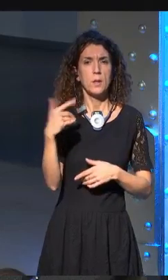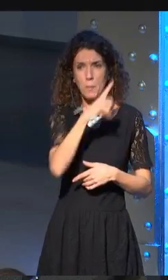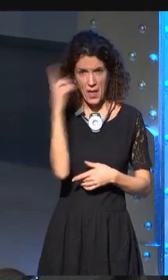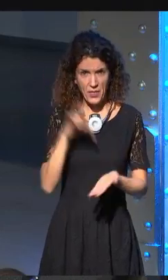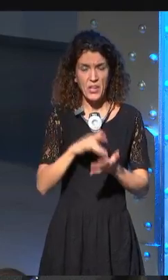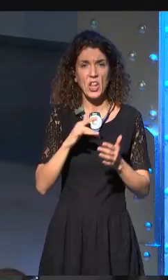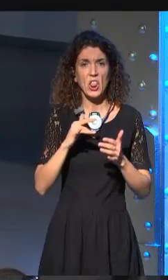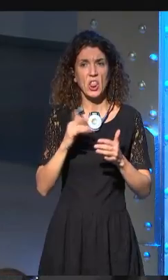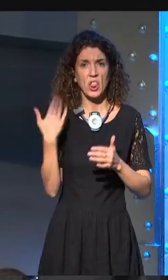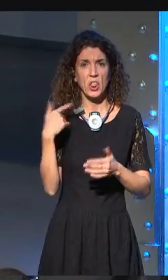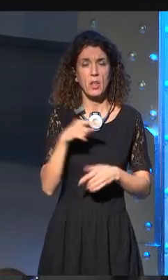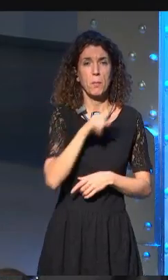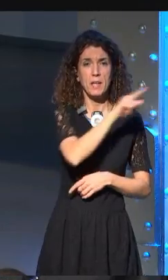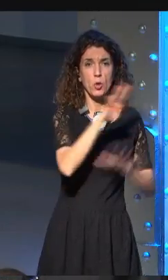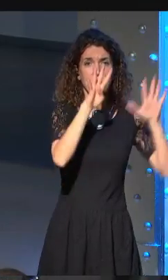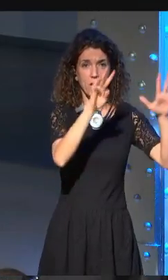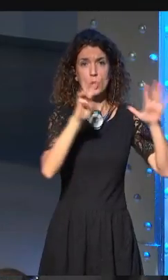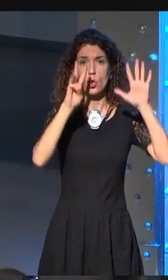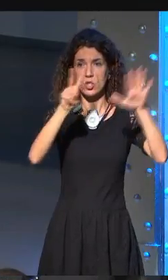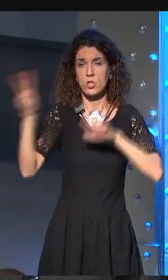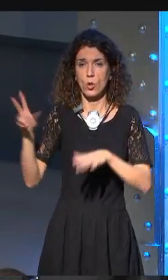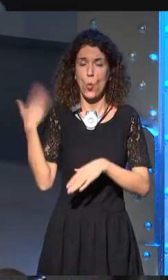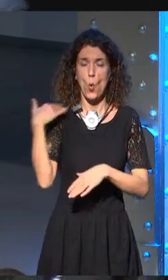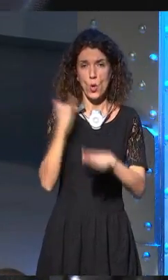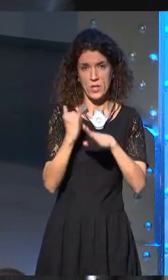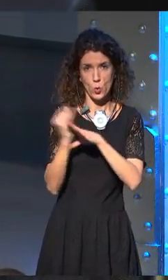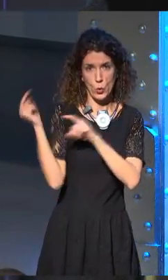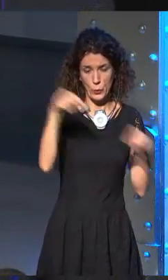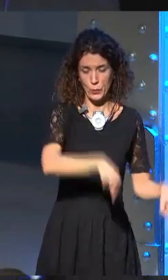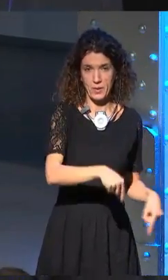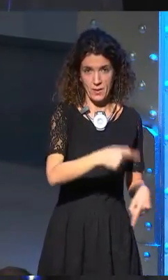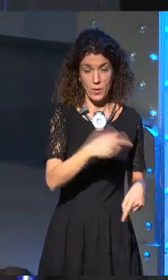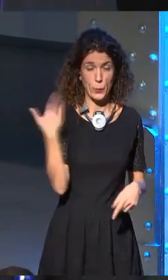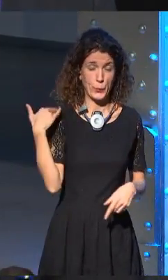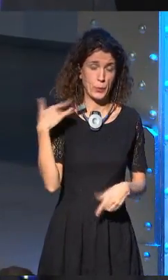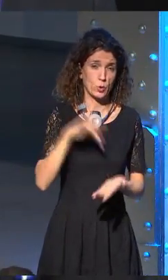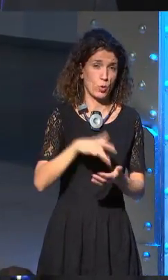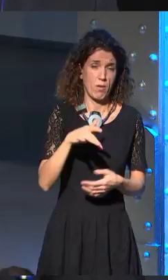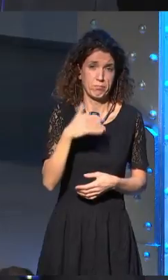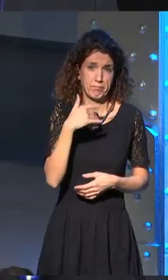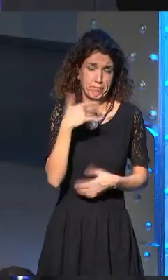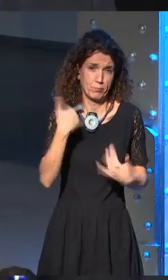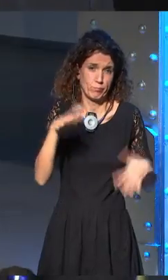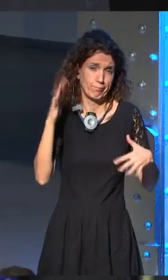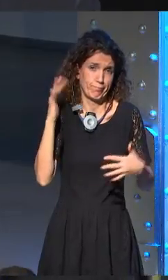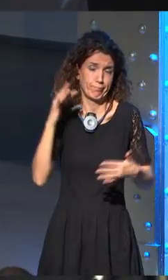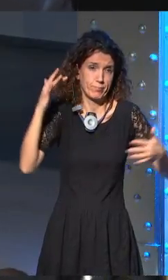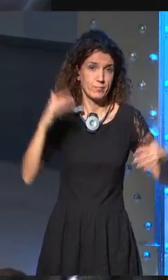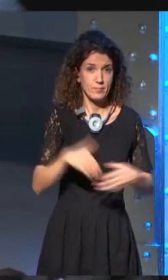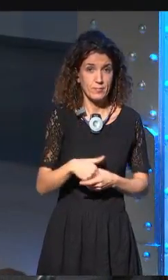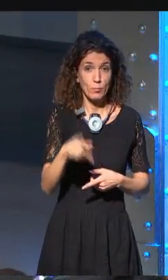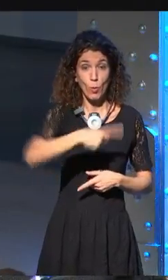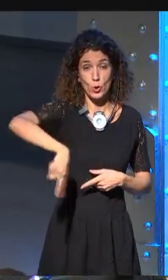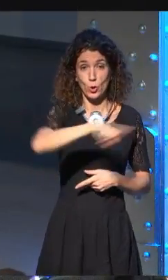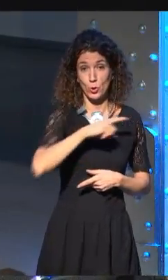1982 when I was in high school. It's probably a lot longer, a lot before a lot of you people were